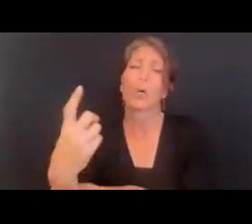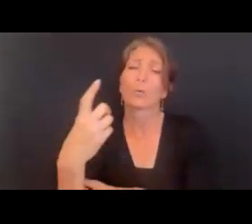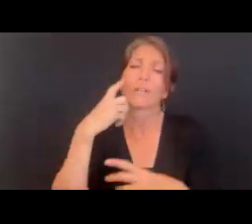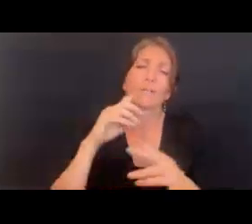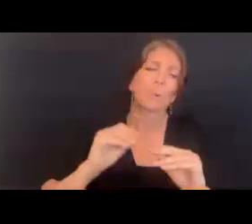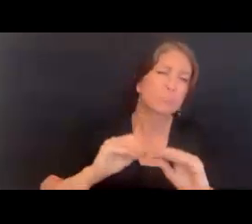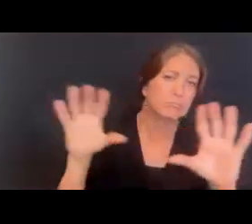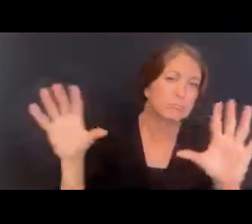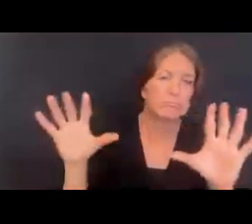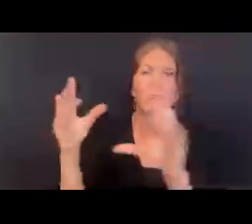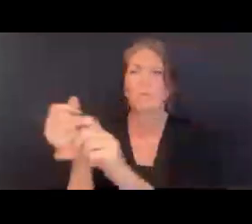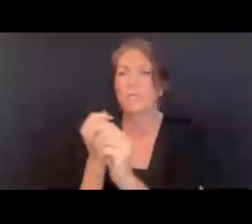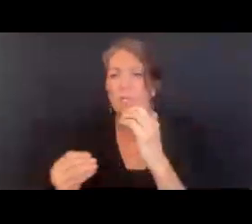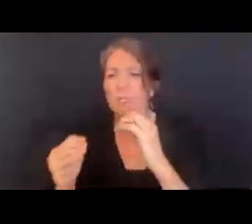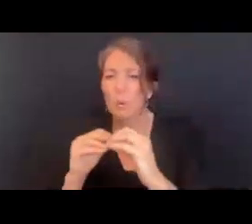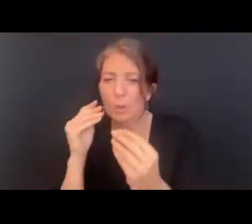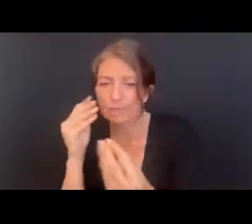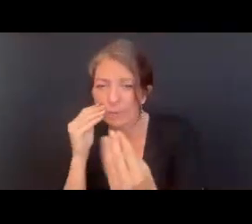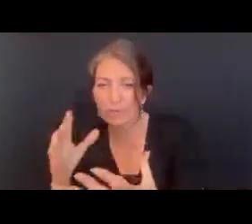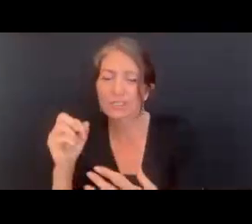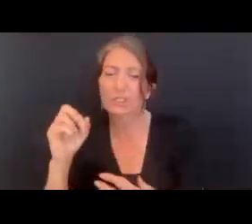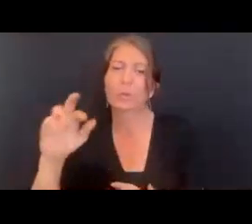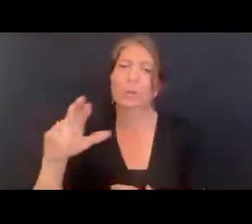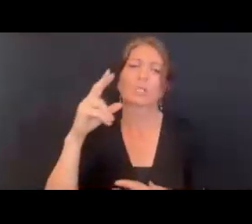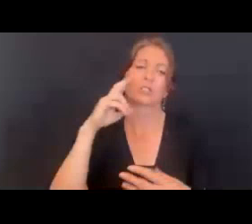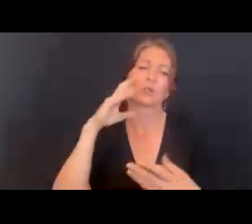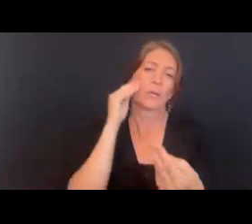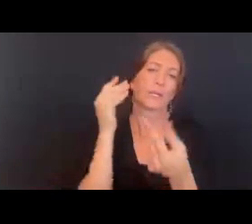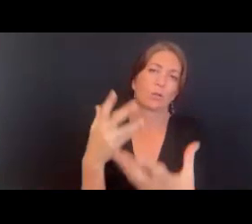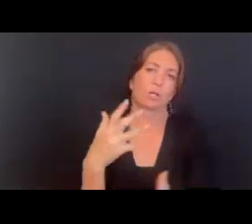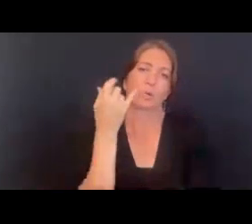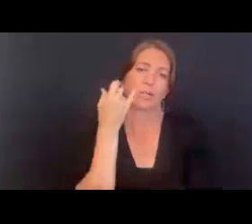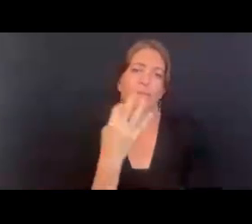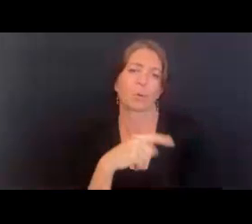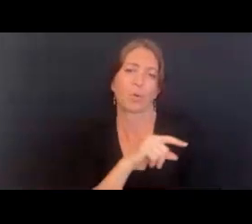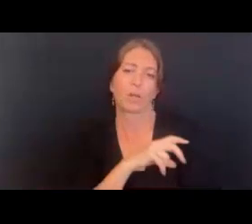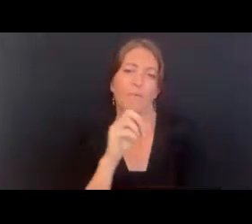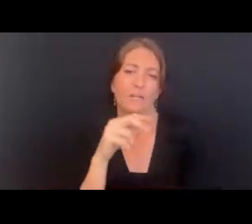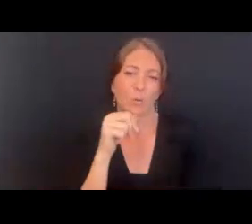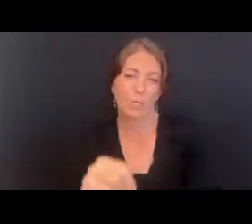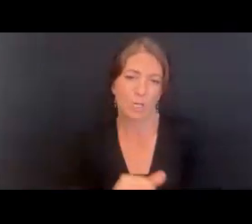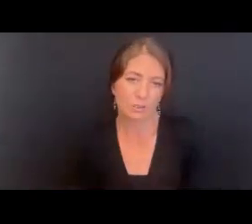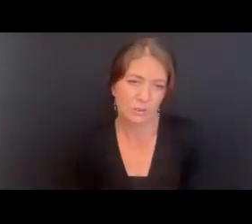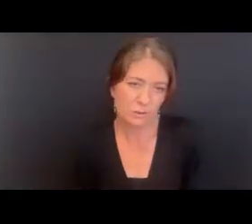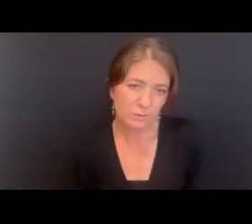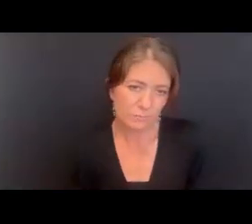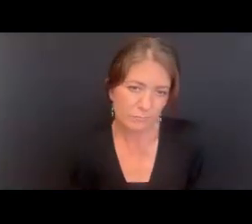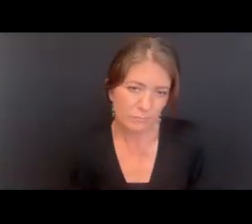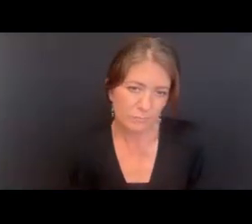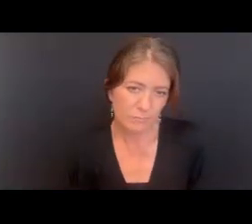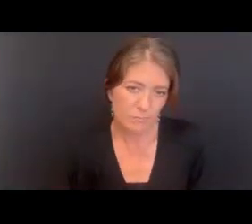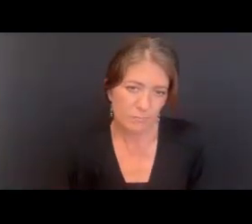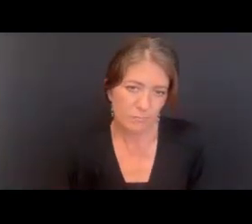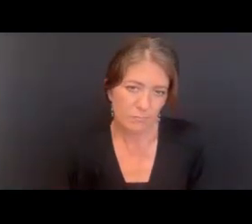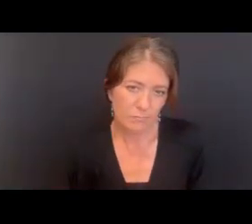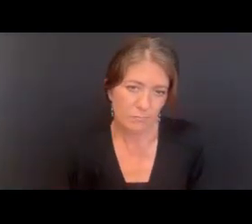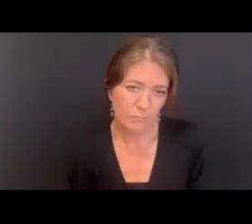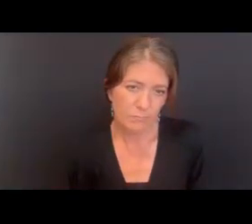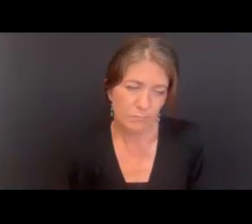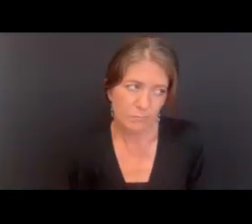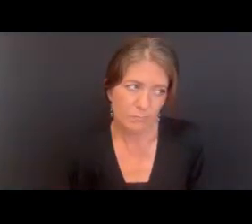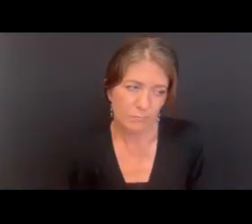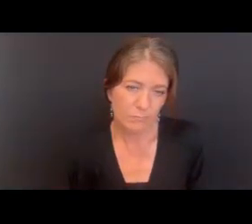additional information or the eligibility determination. Annual assistance for Medicaid financial eligibility is available. The